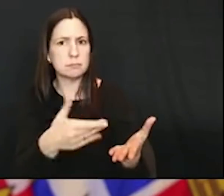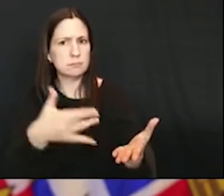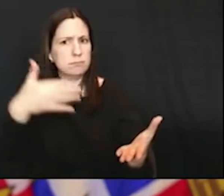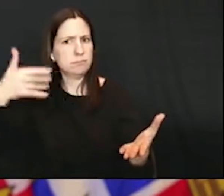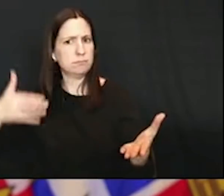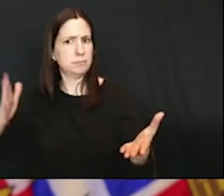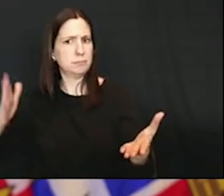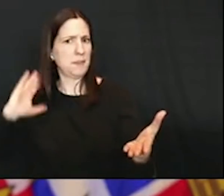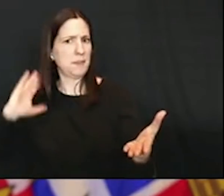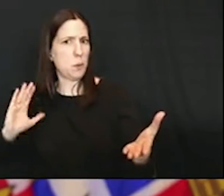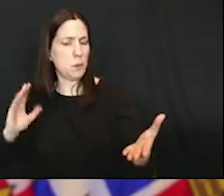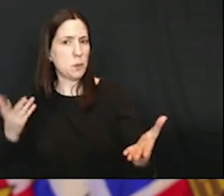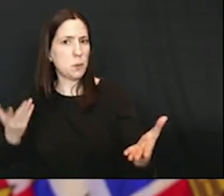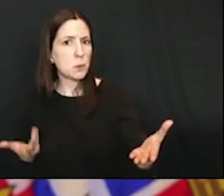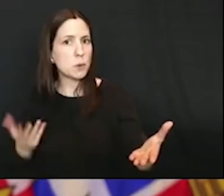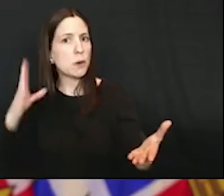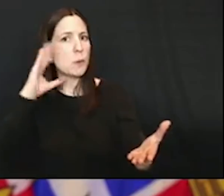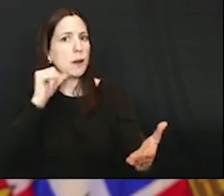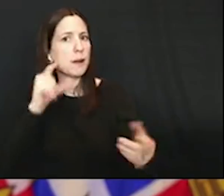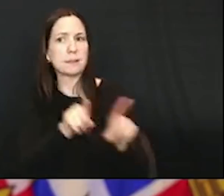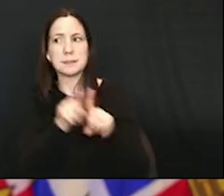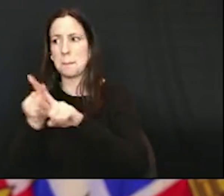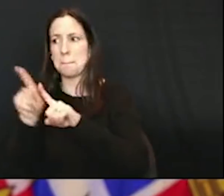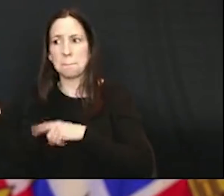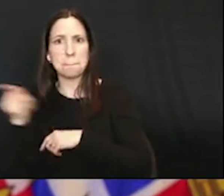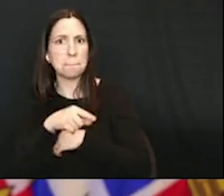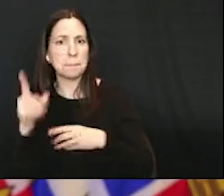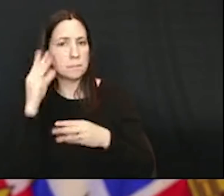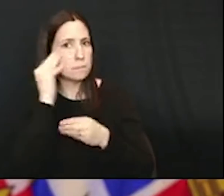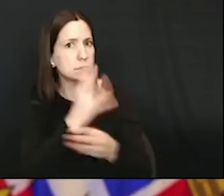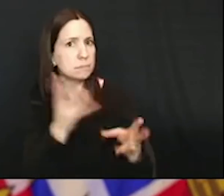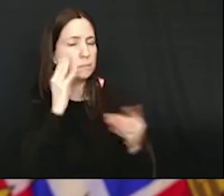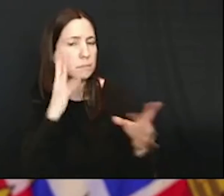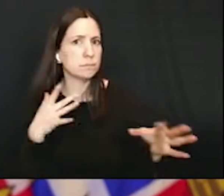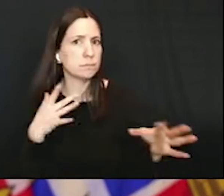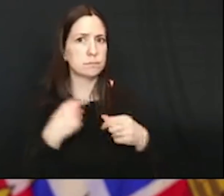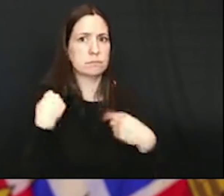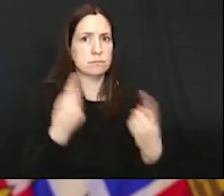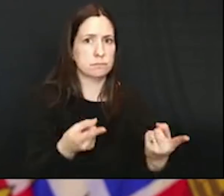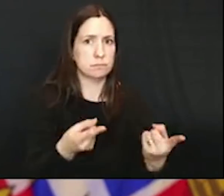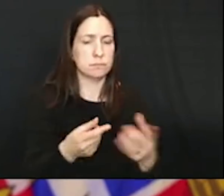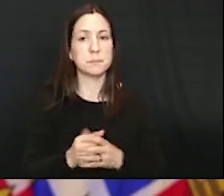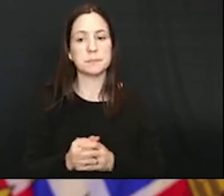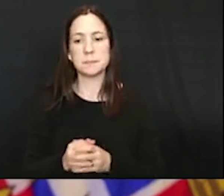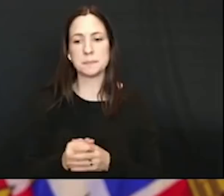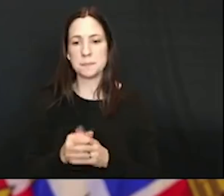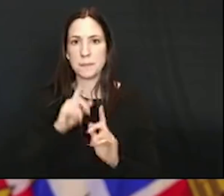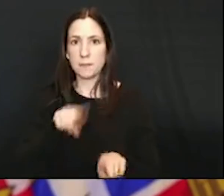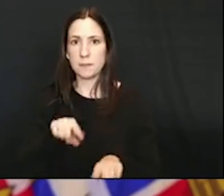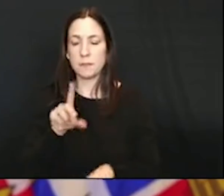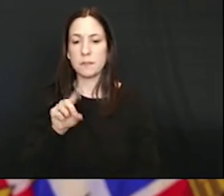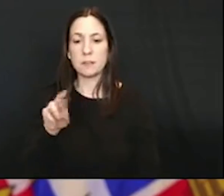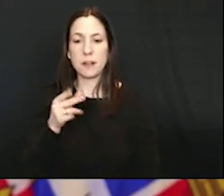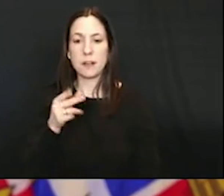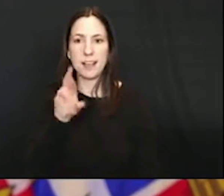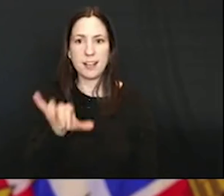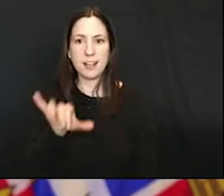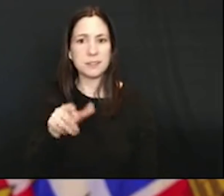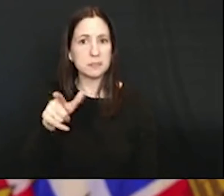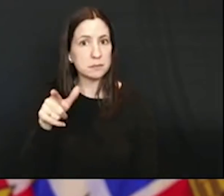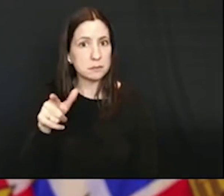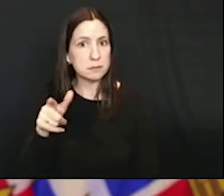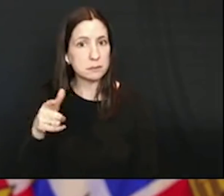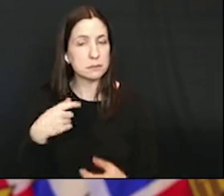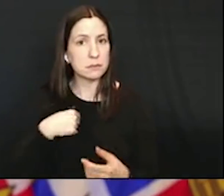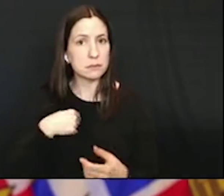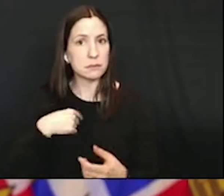information as you know it to keep people in the loop as the process goes along? I think what you'll find is that we did tell